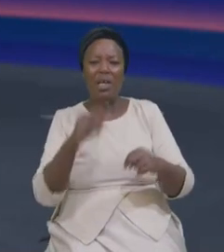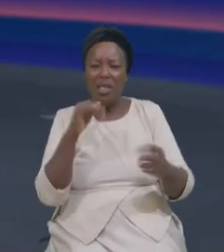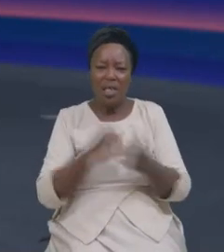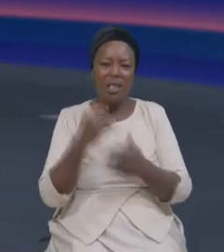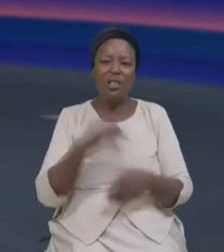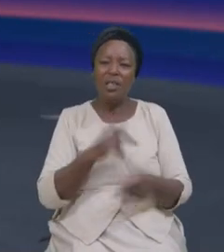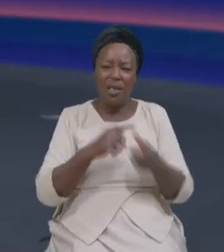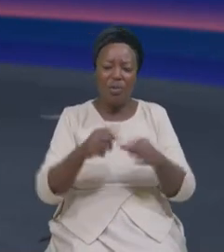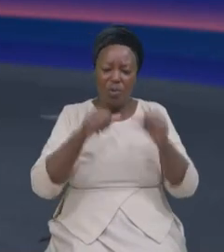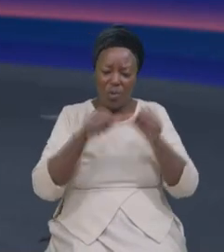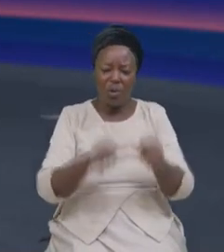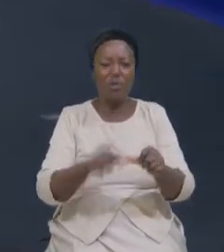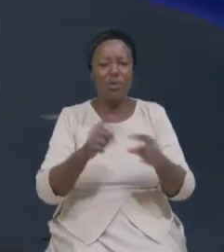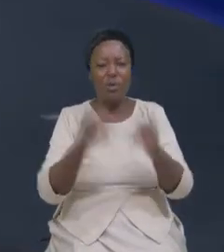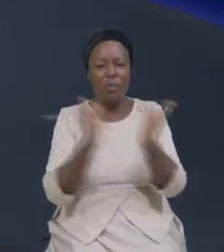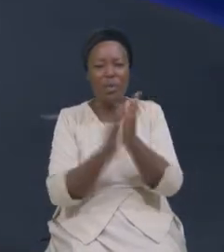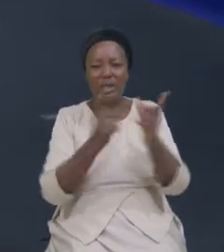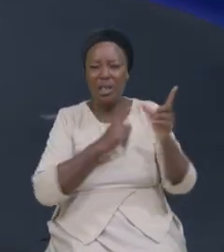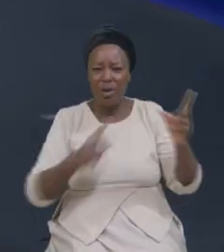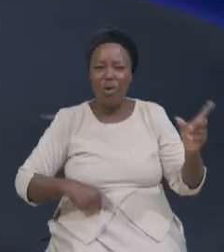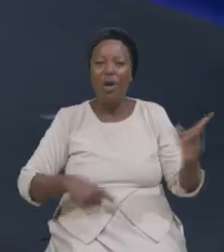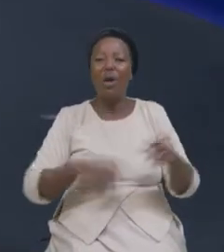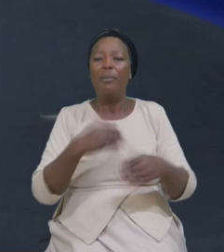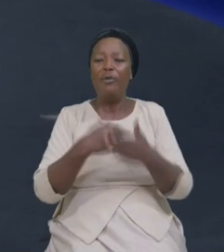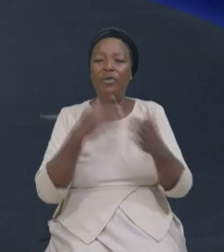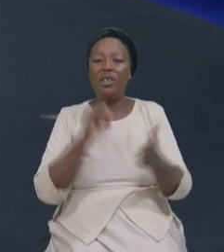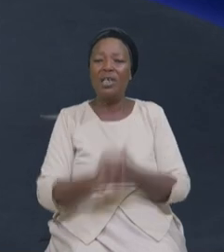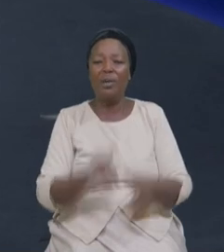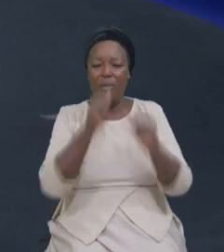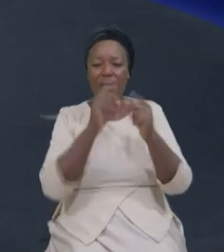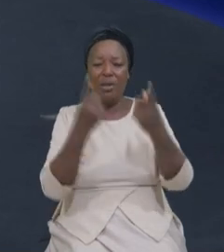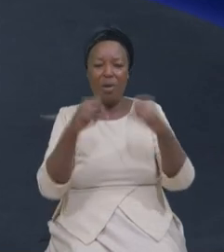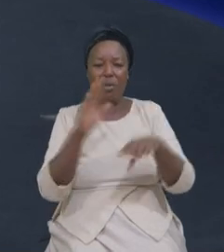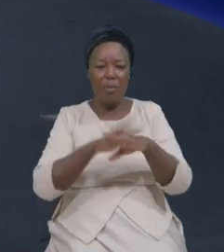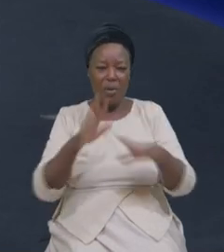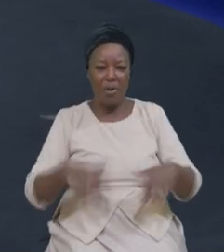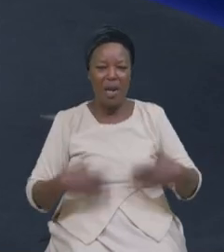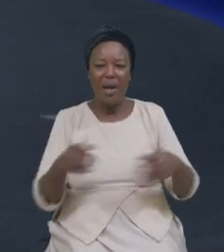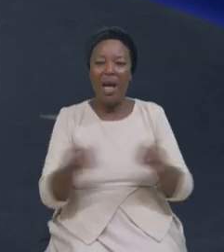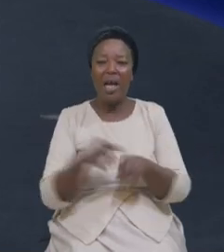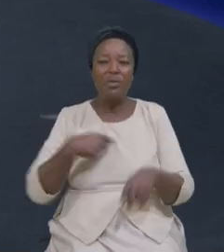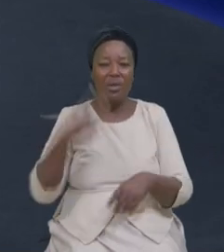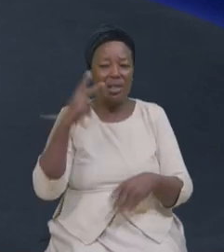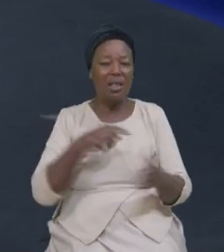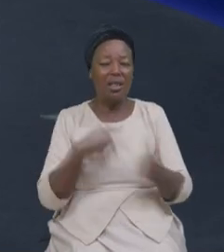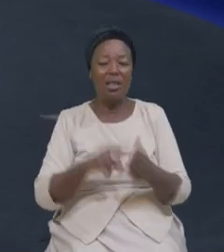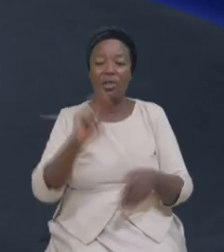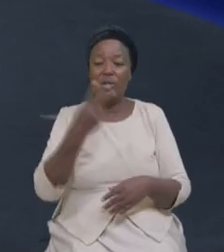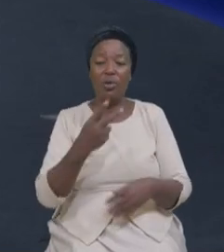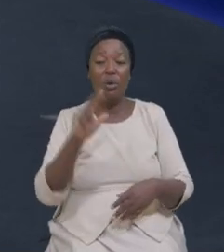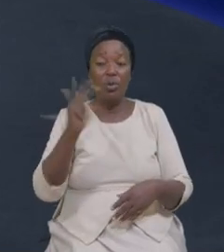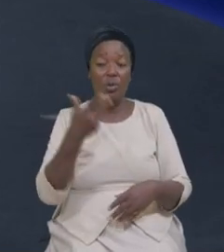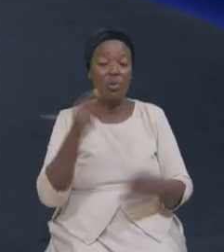you'll keep on praising the Lord. As you look at this third point now, we're talking